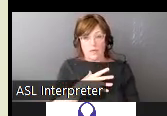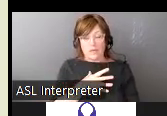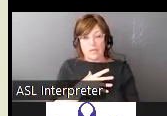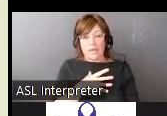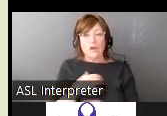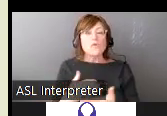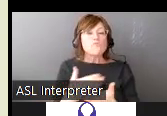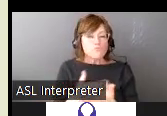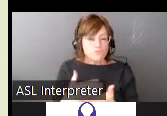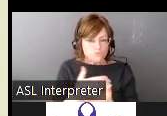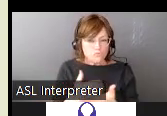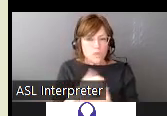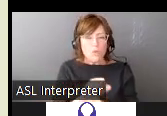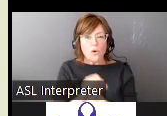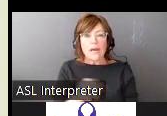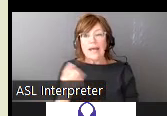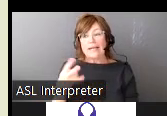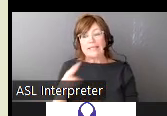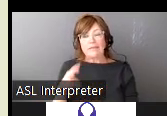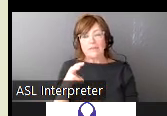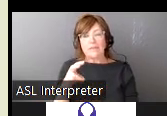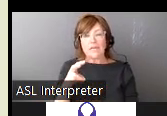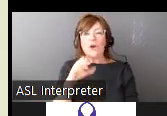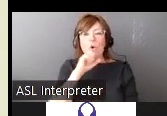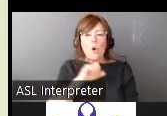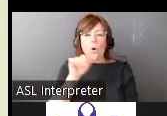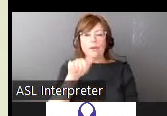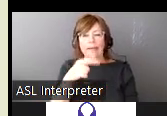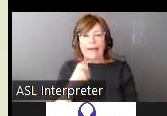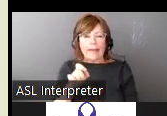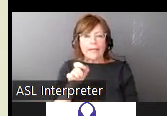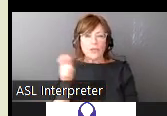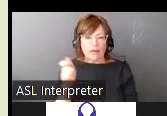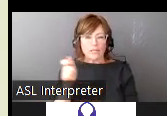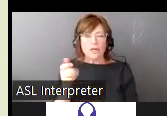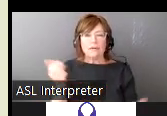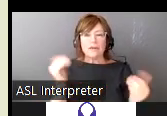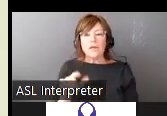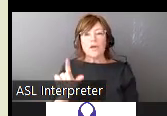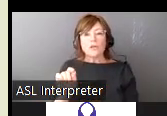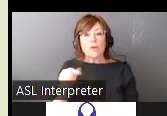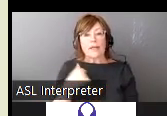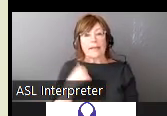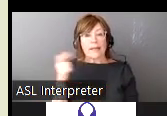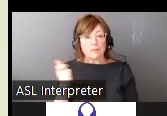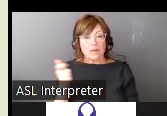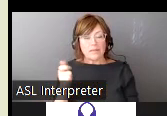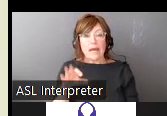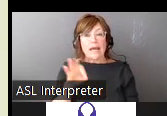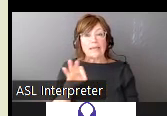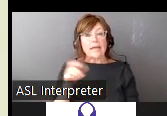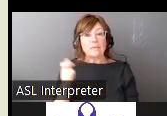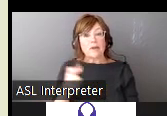salaries. 17 had OAS, 20 had Canadian pension, 9 has pension from other